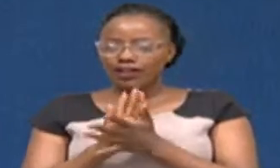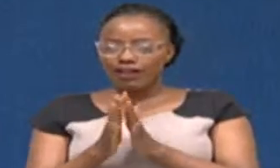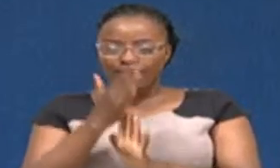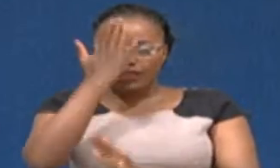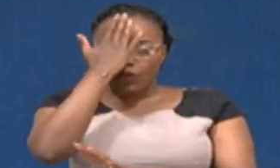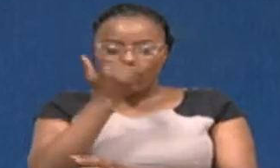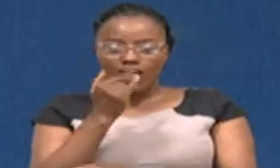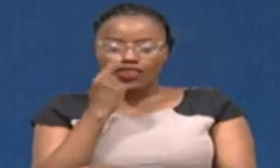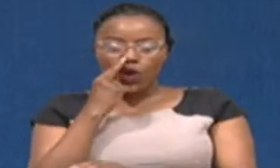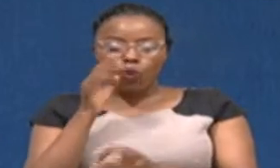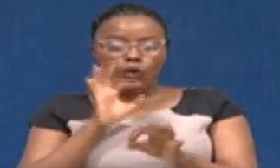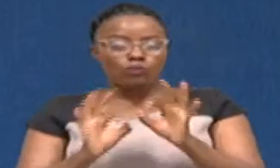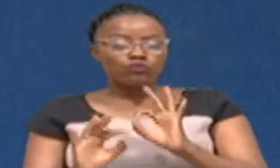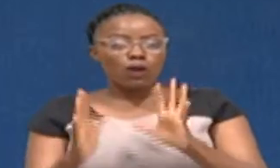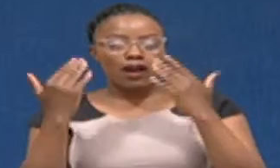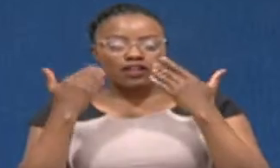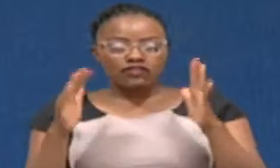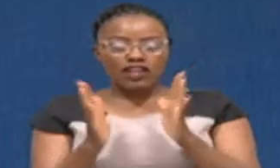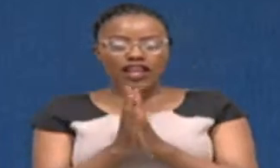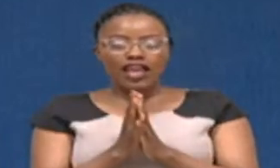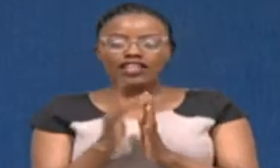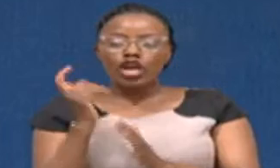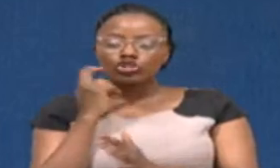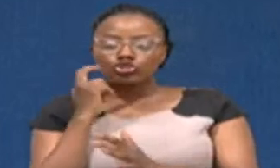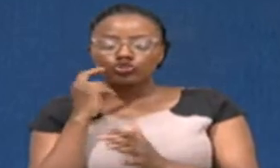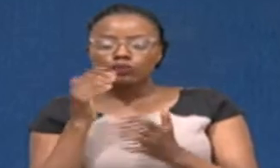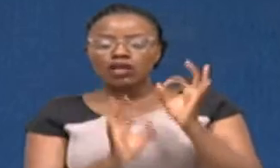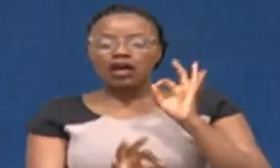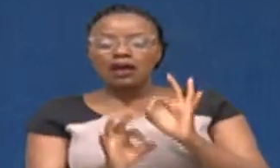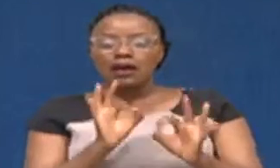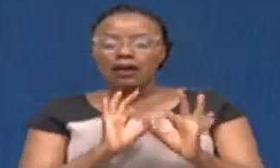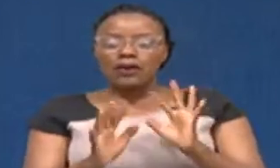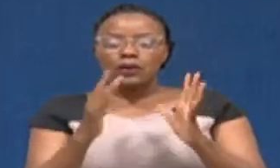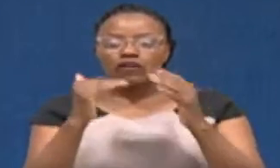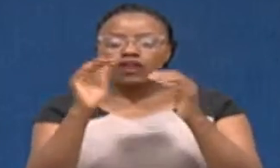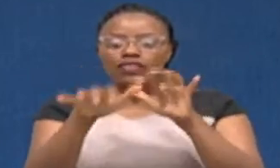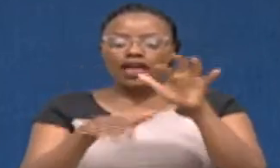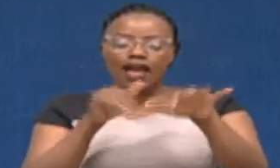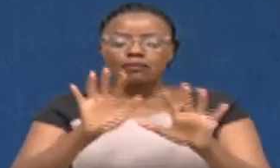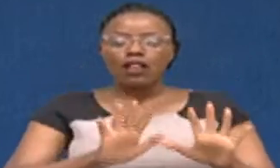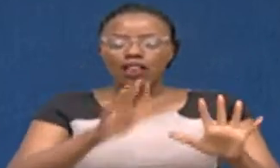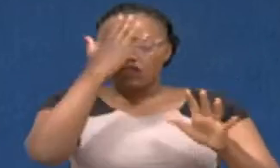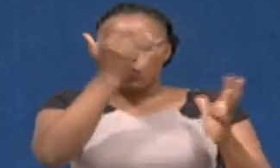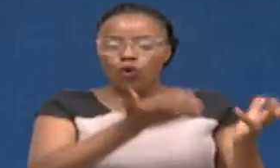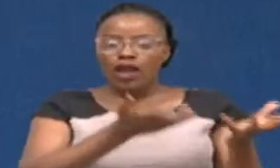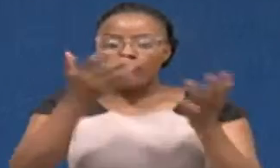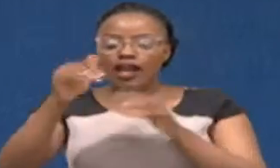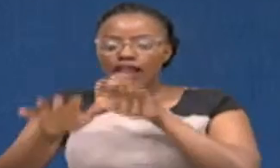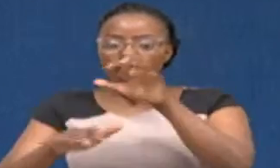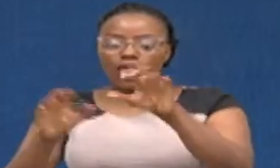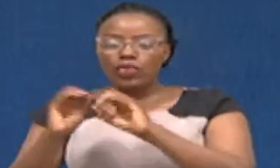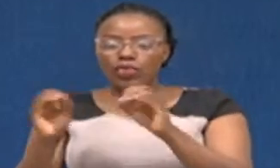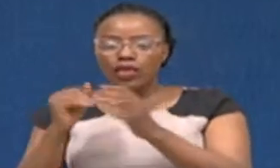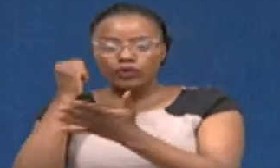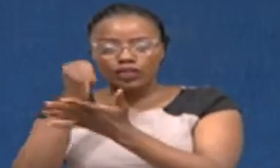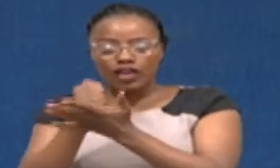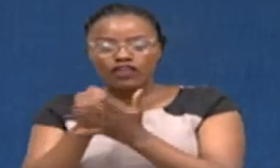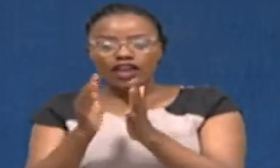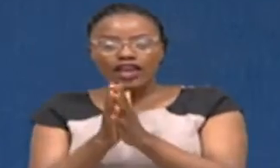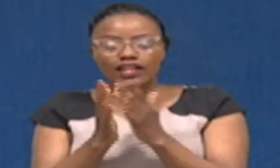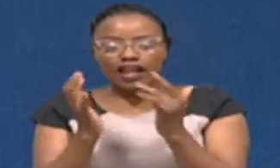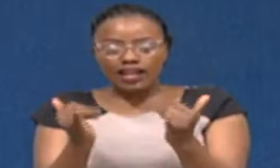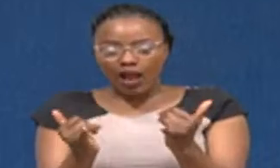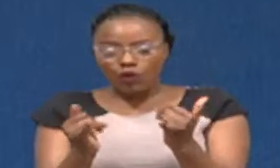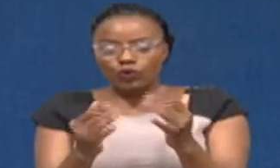because the homes were burnt, the stores were burnt. We left our animals behind because we couldn't carry them to that office. And so